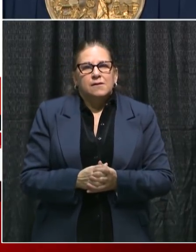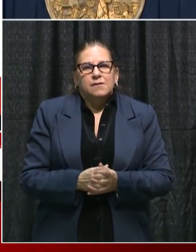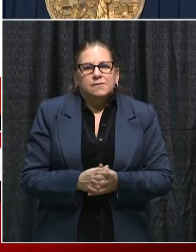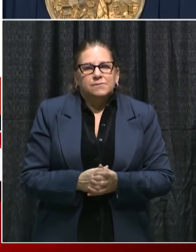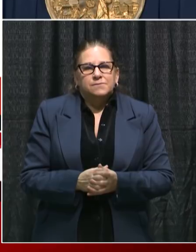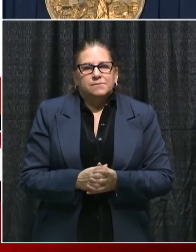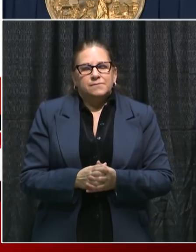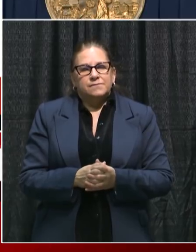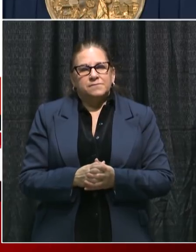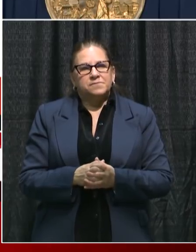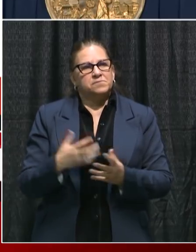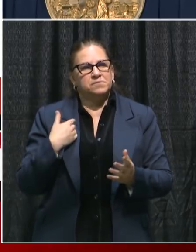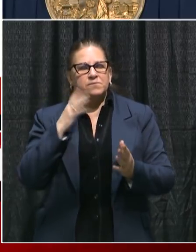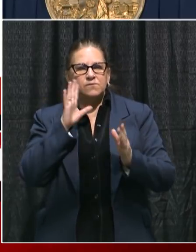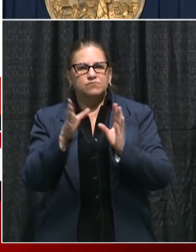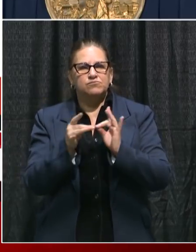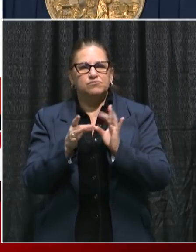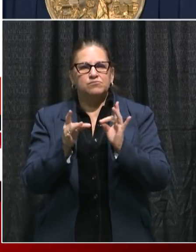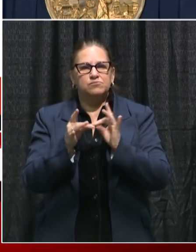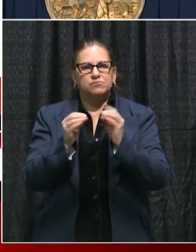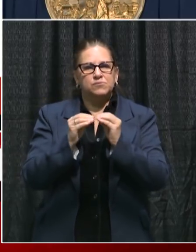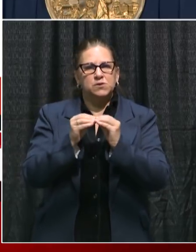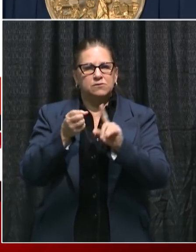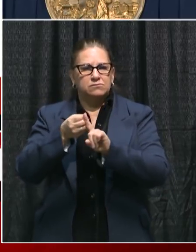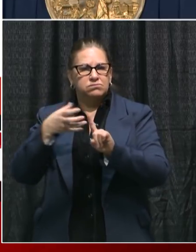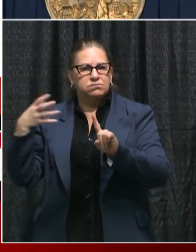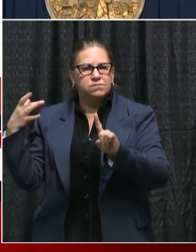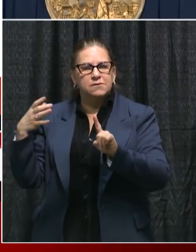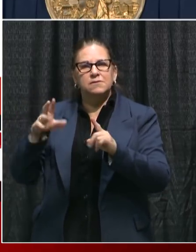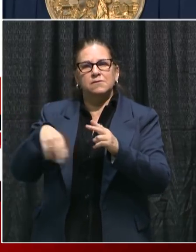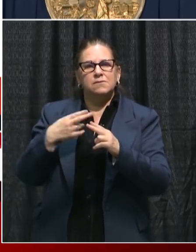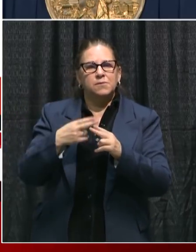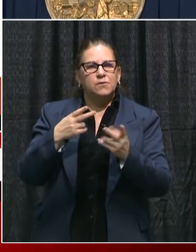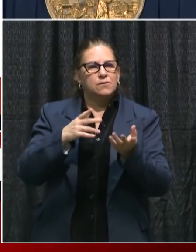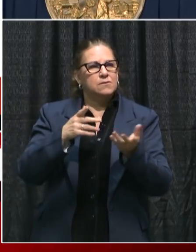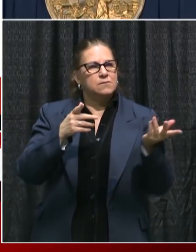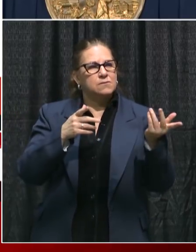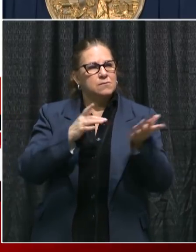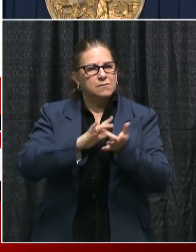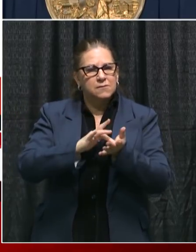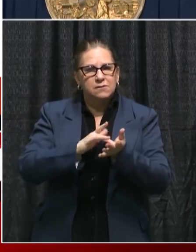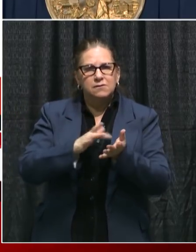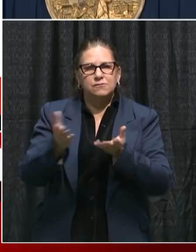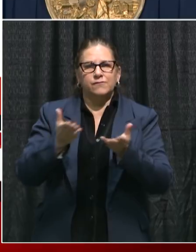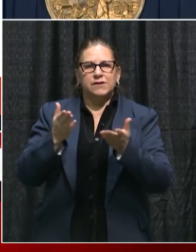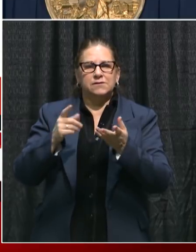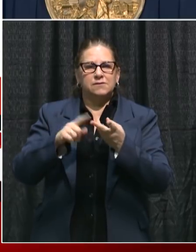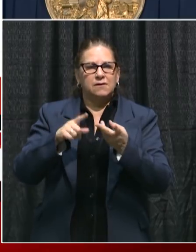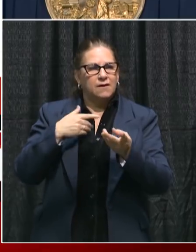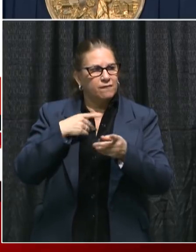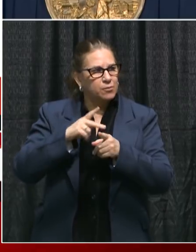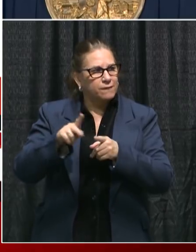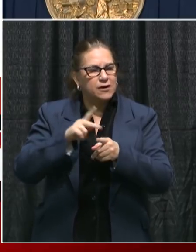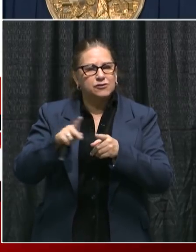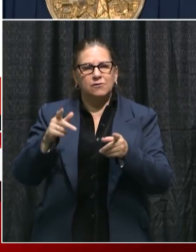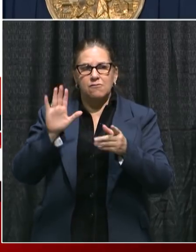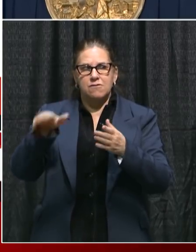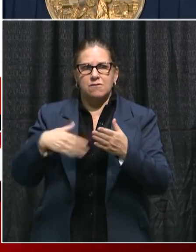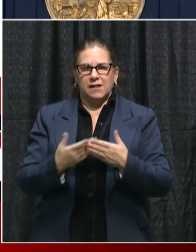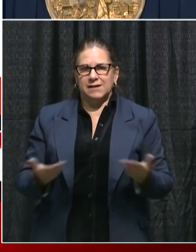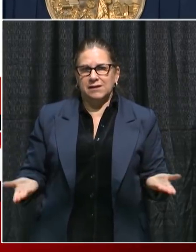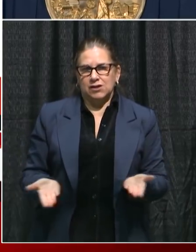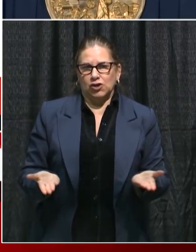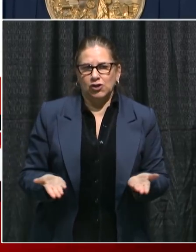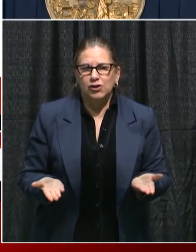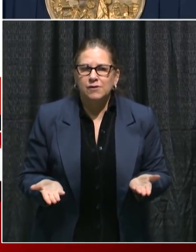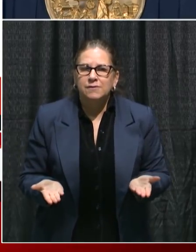talk through. I'll have the medical professionals talk through what you'll find here. So I just want to finish by thanking